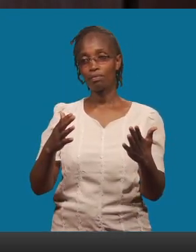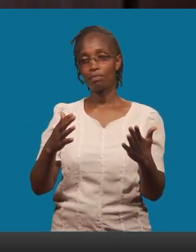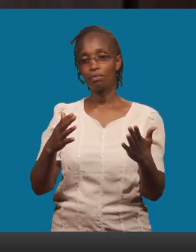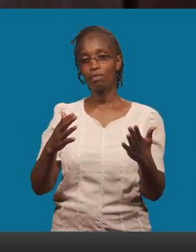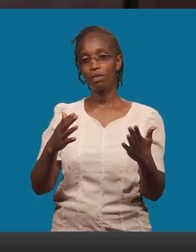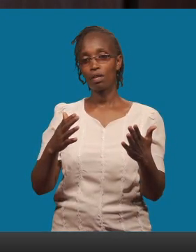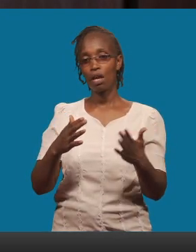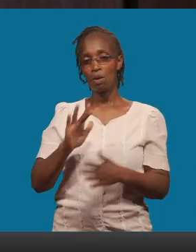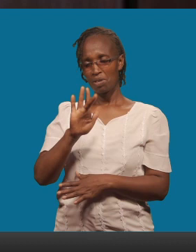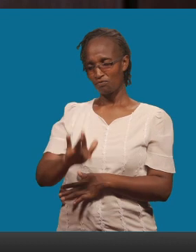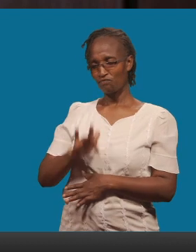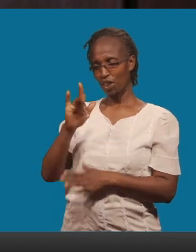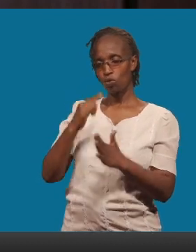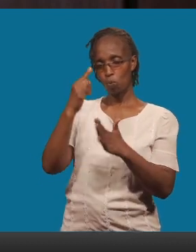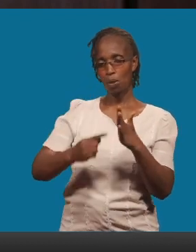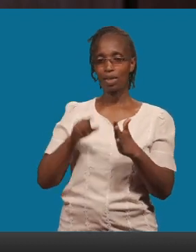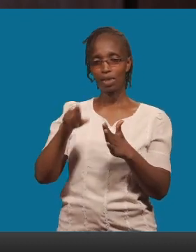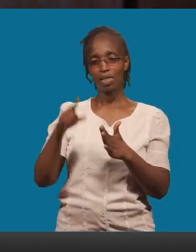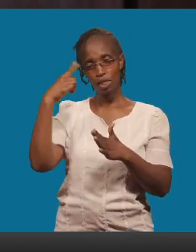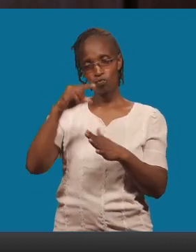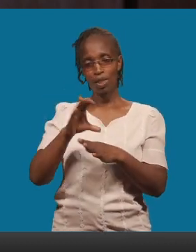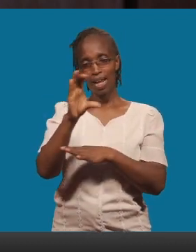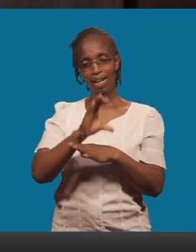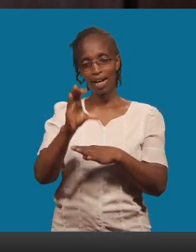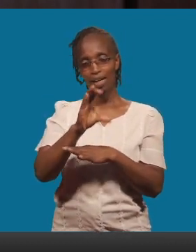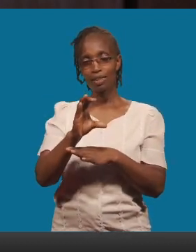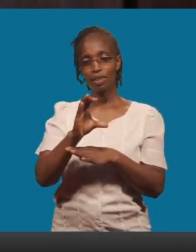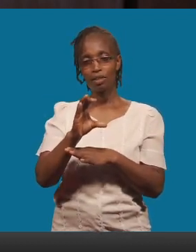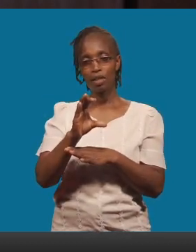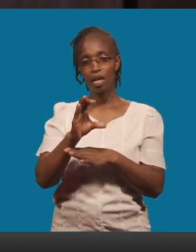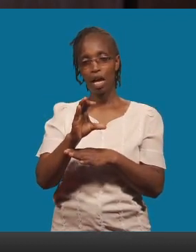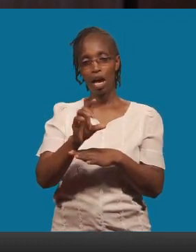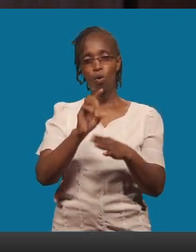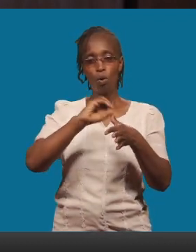and Industry, I view this as customers. So I view this as